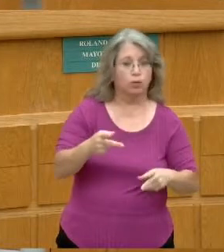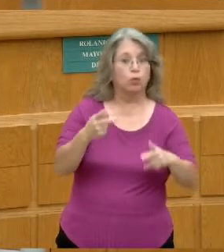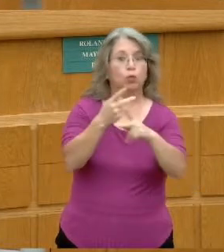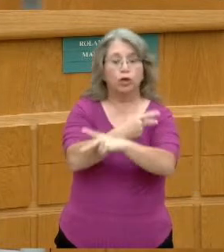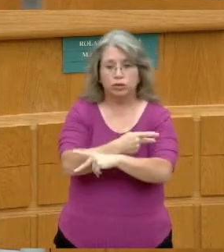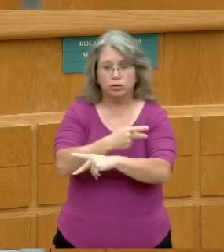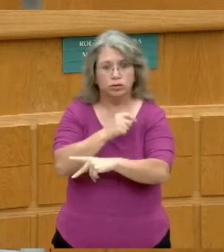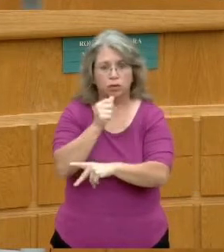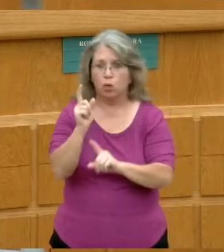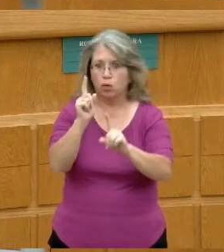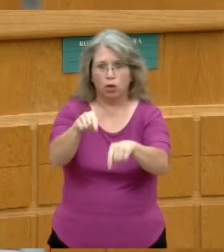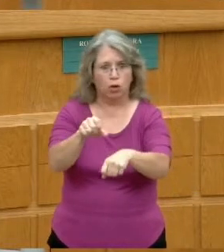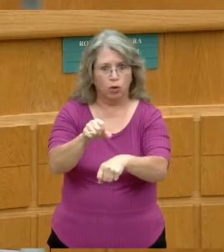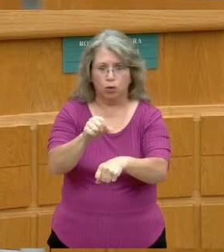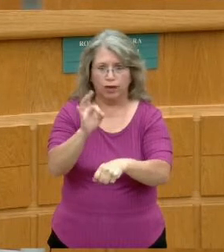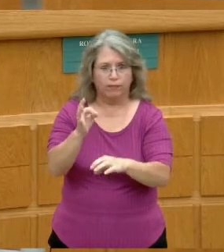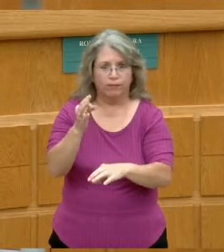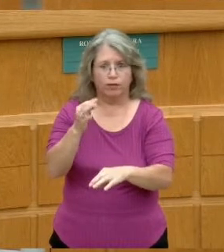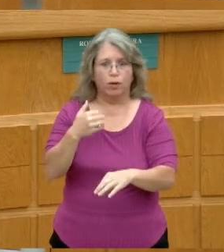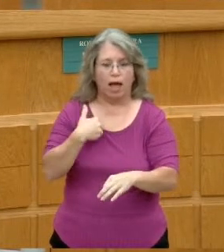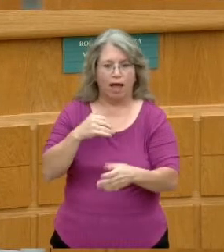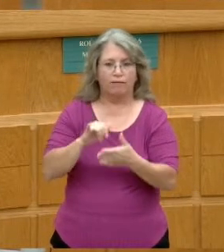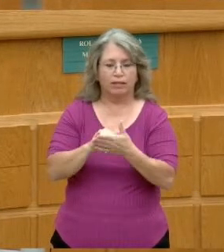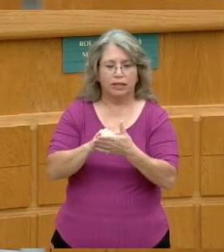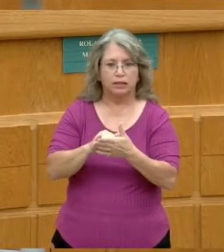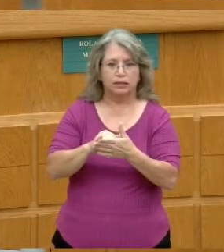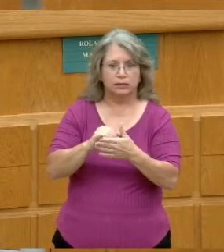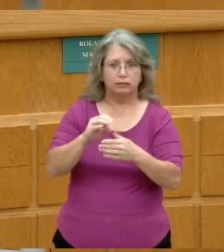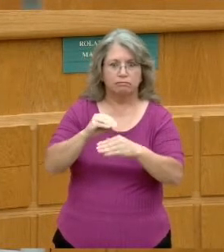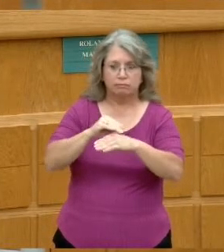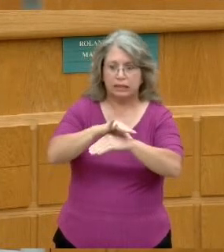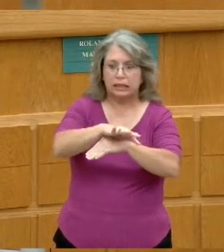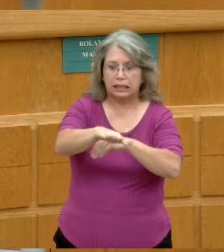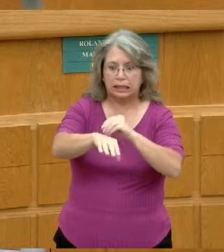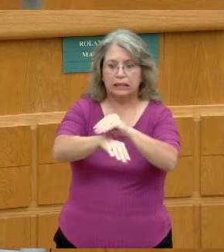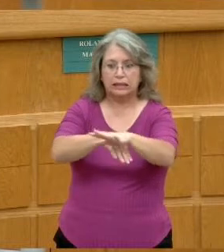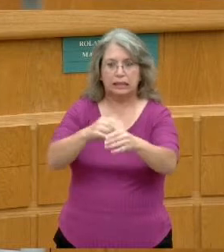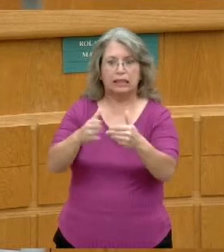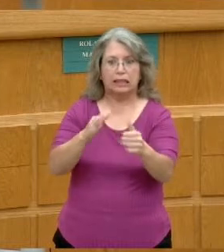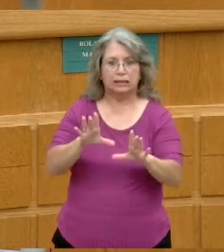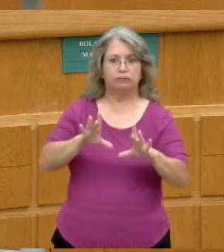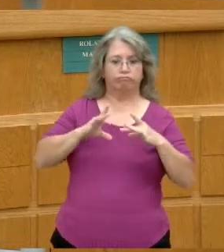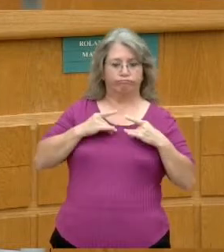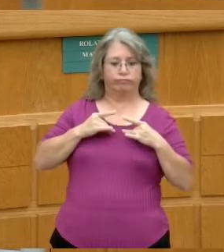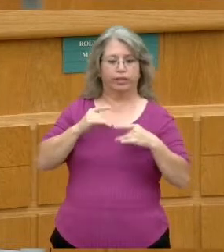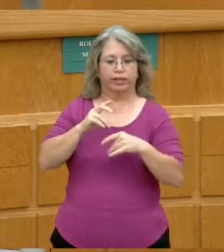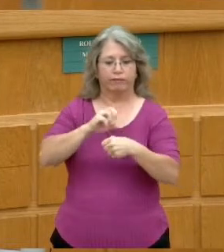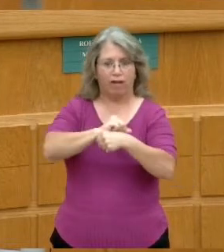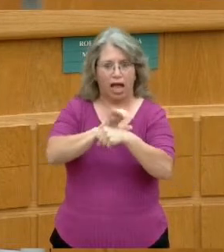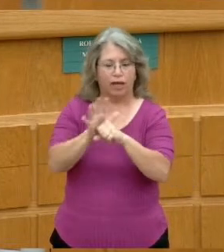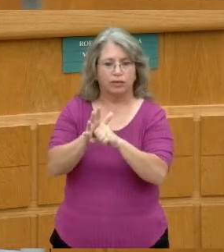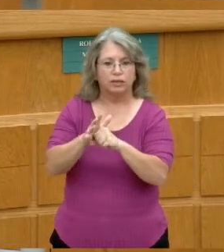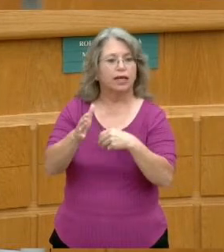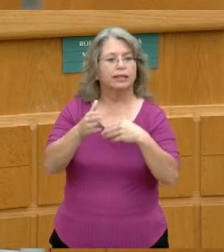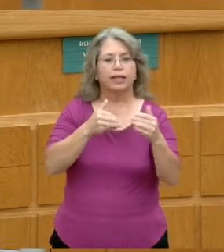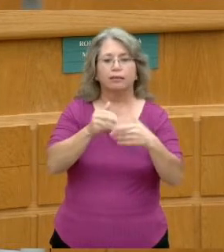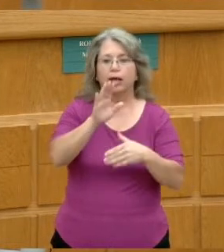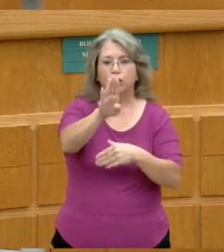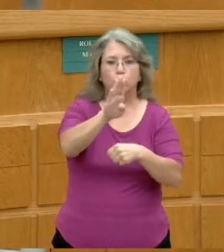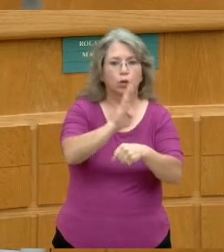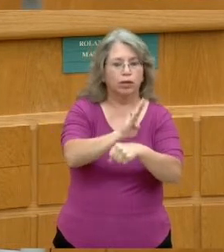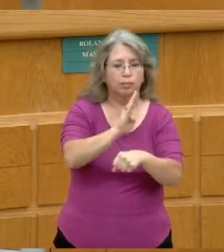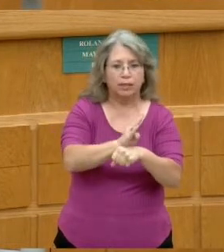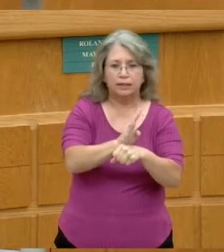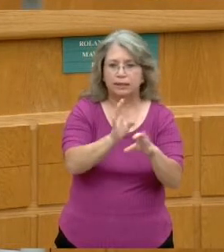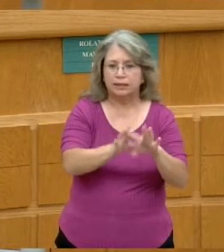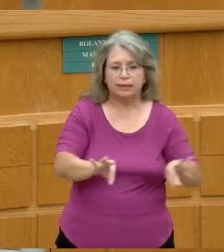COVID-19. It is important that everyone understand whether your business is essential or non-essential, you cannot go